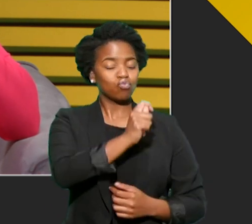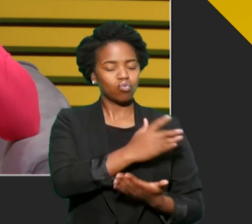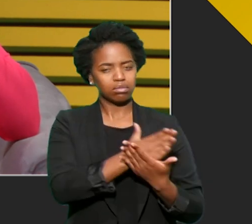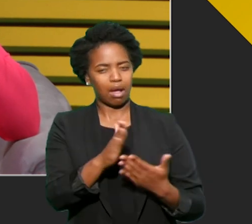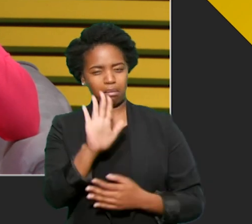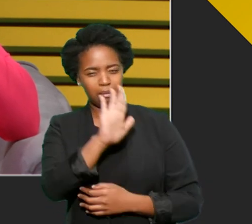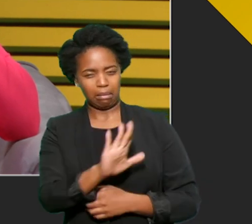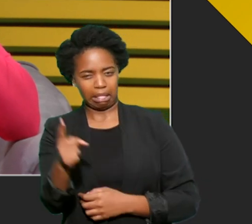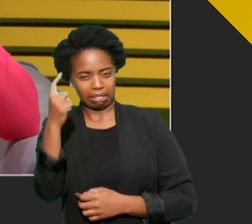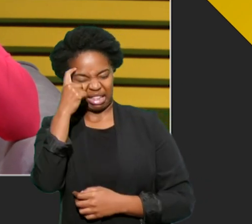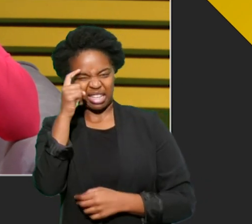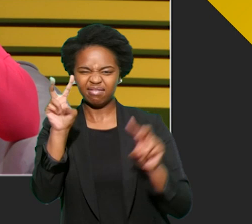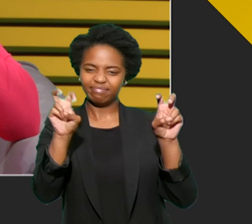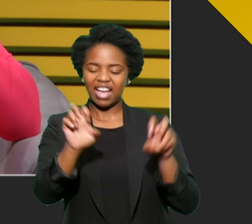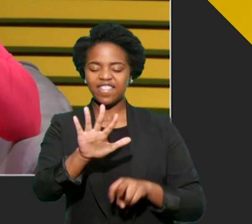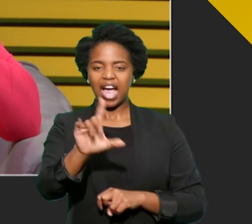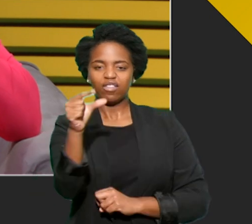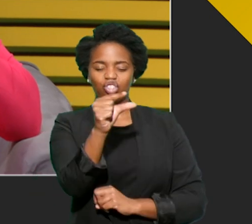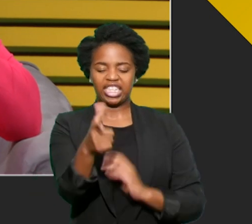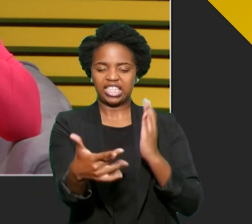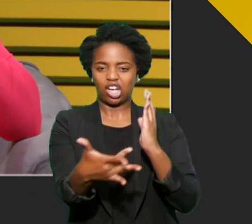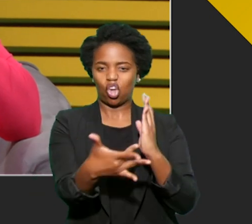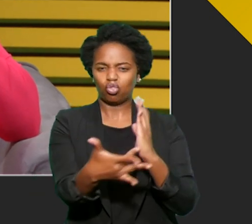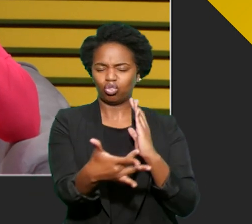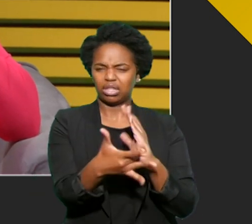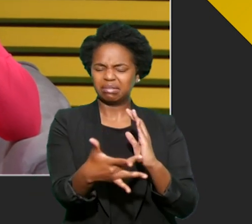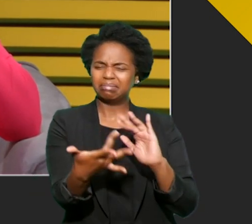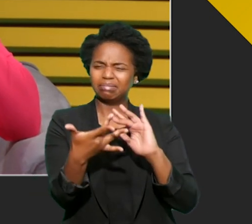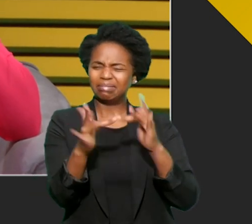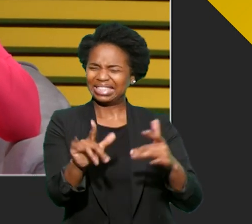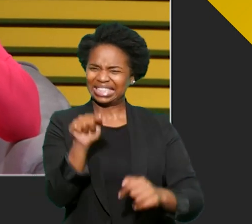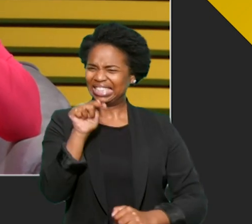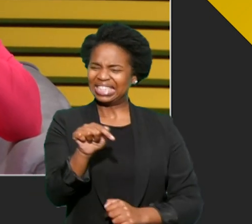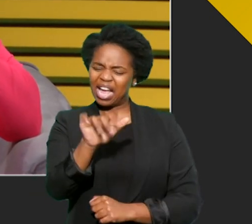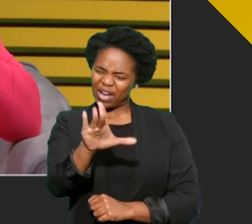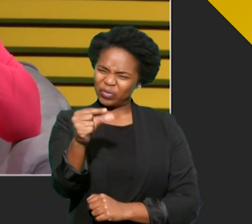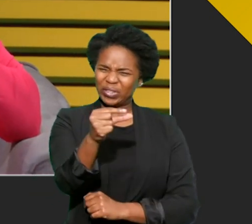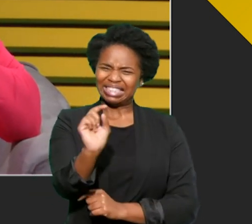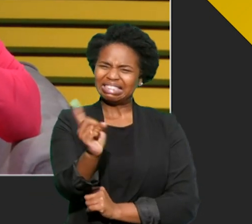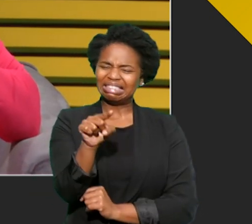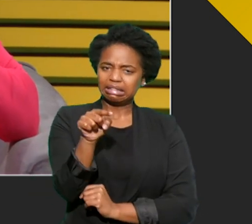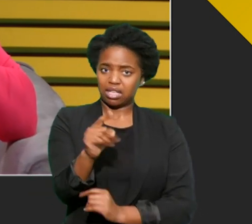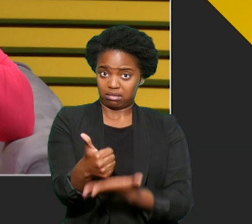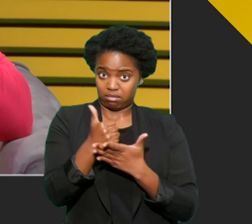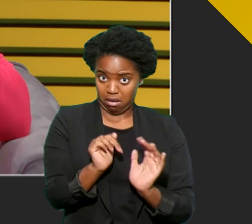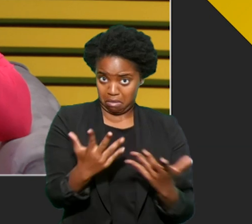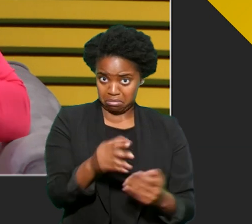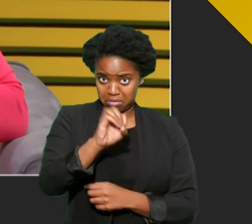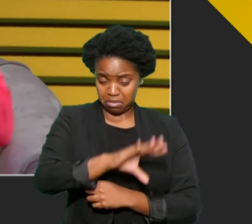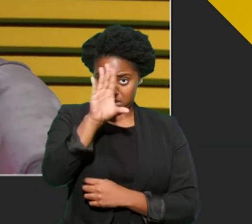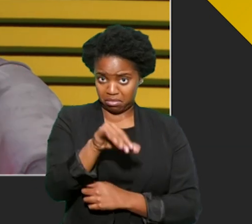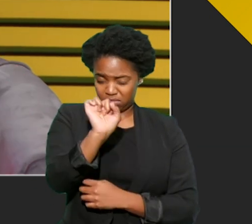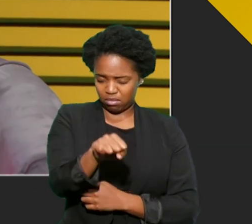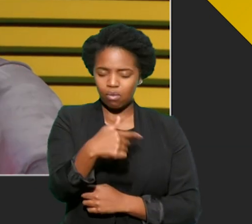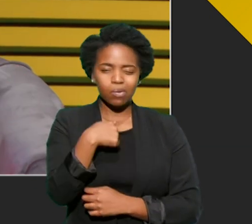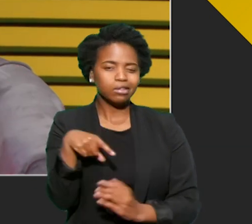5G technology. Na ra di kwa tabeng go bolela ka yona 5G, but re tsone re butse rena ke eng ke selo max nyo go re thusha ka eng mo South Africa. Re o